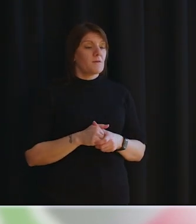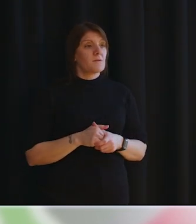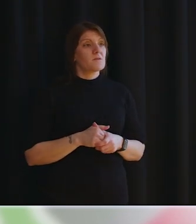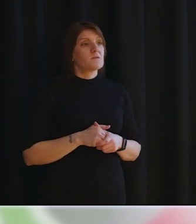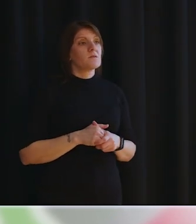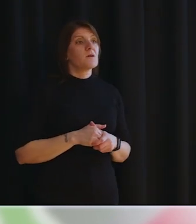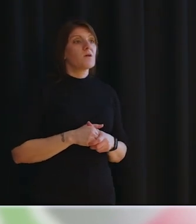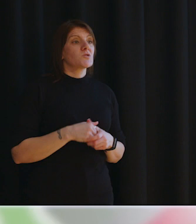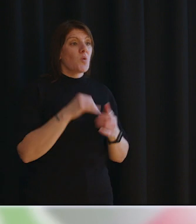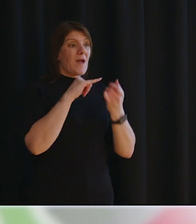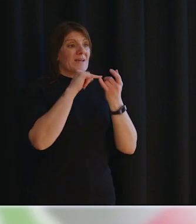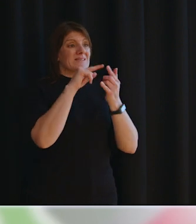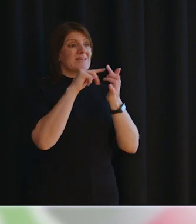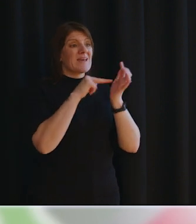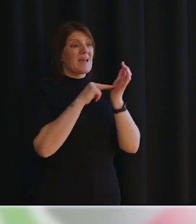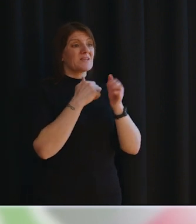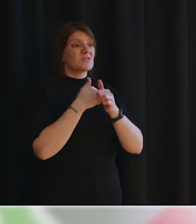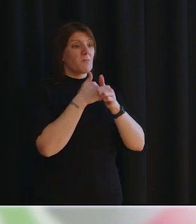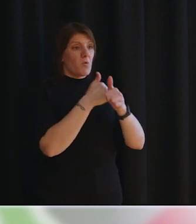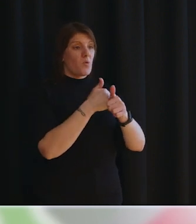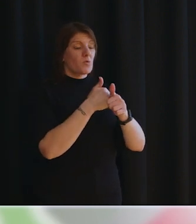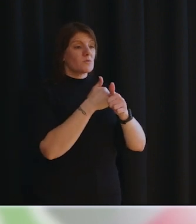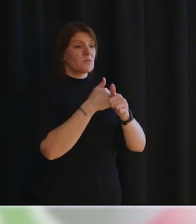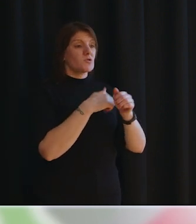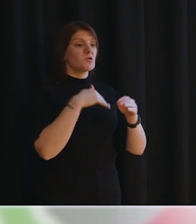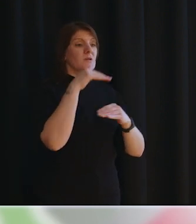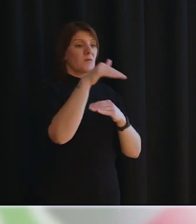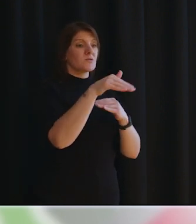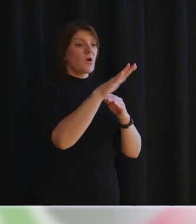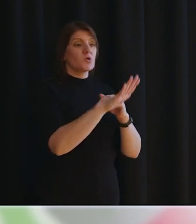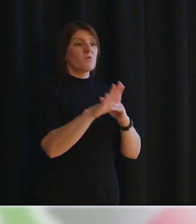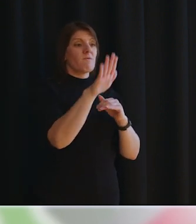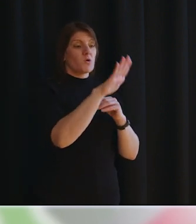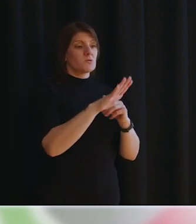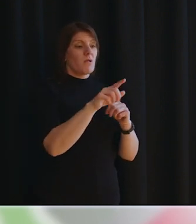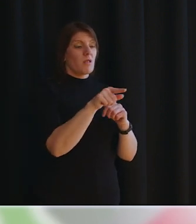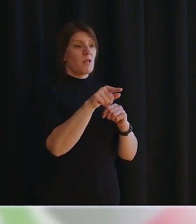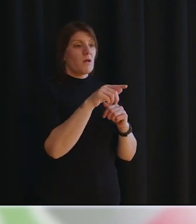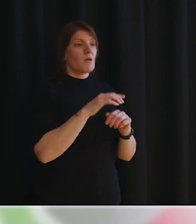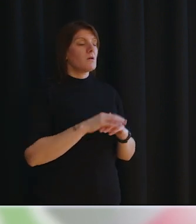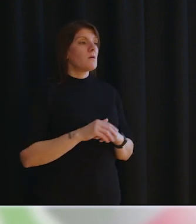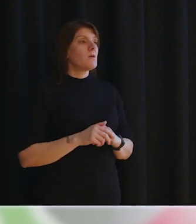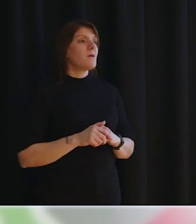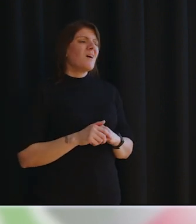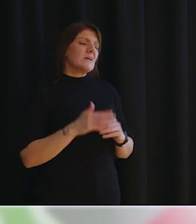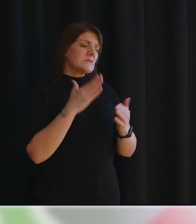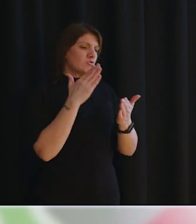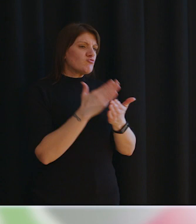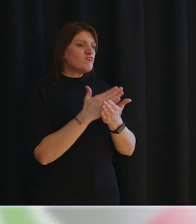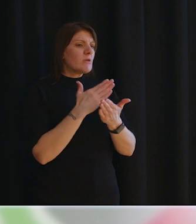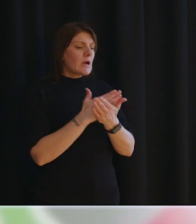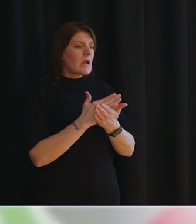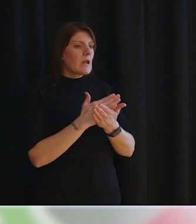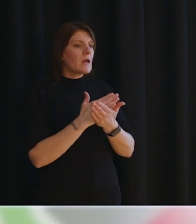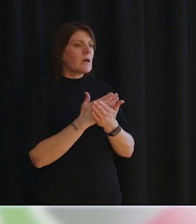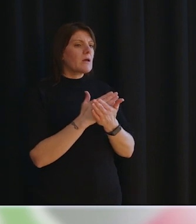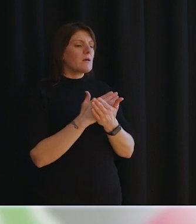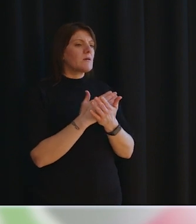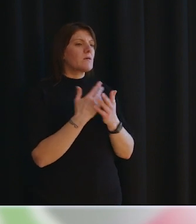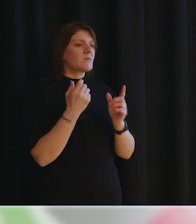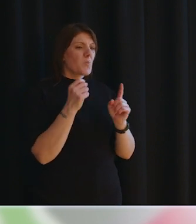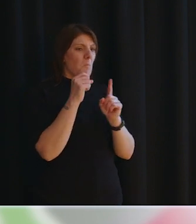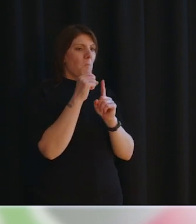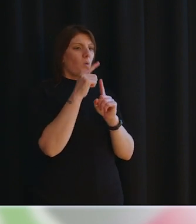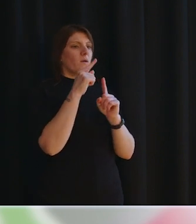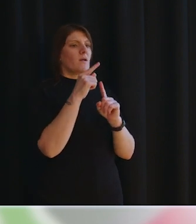So within SEN support, so just outside of Universal, it really labours the point within the code of practice